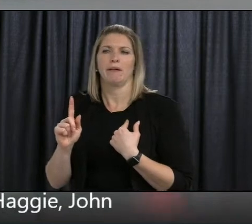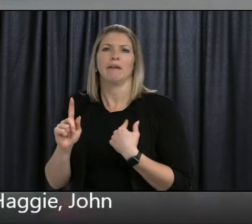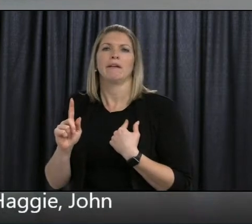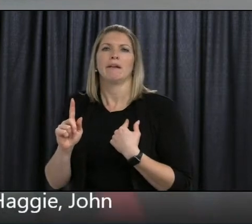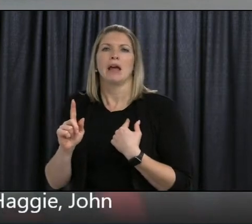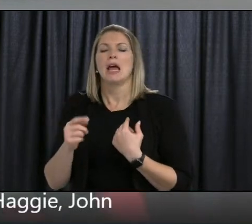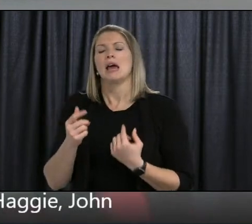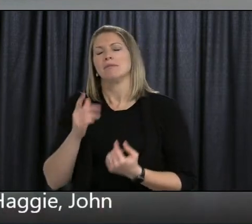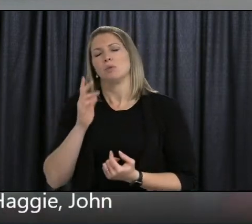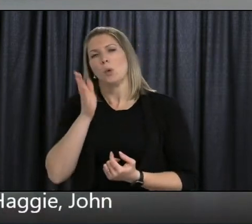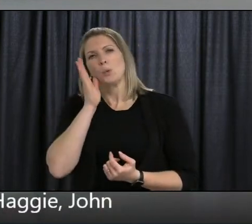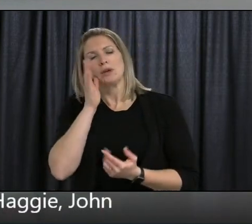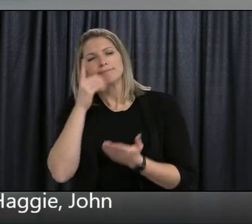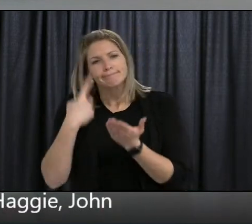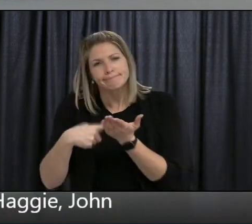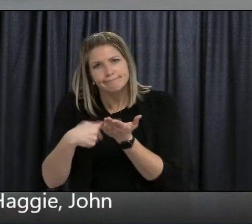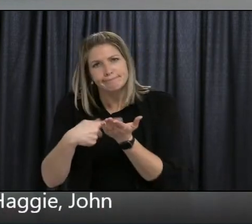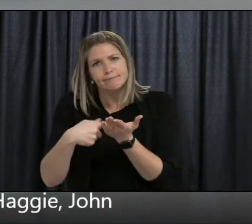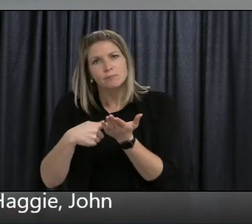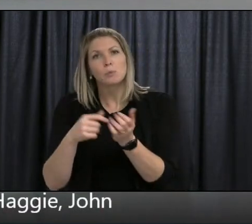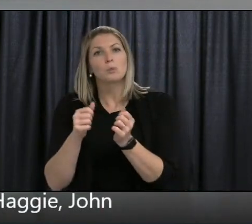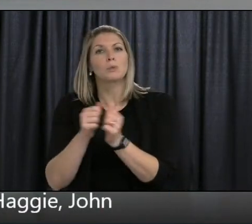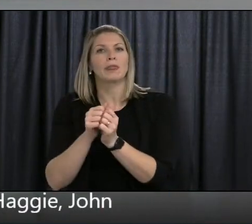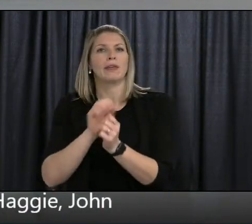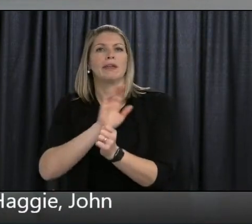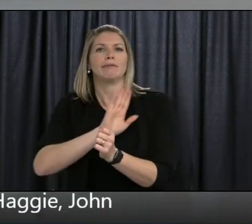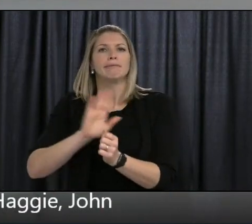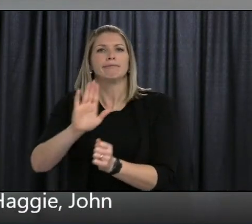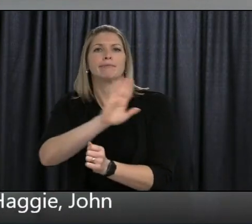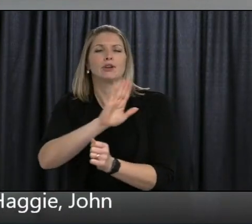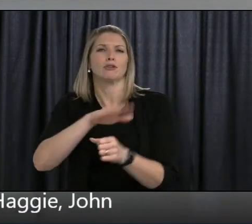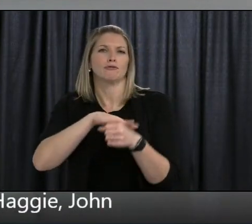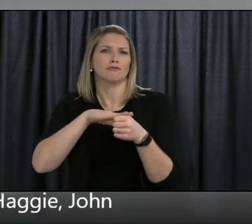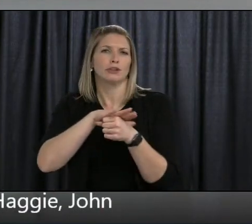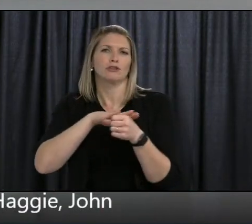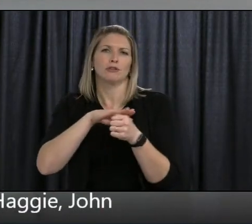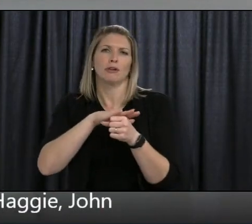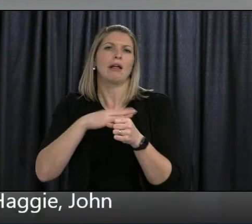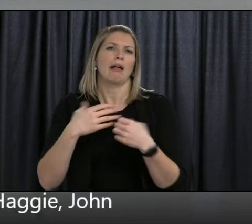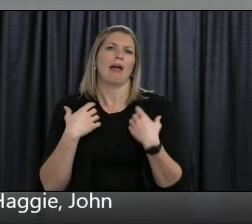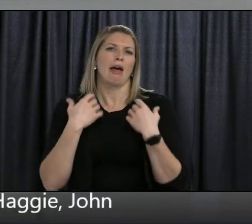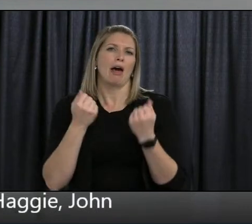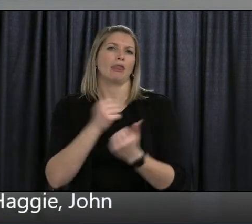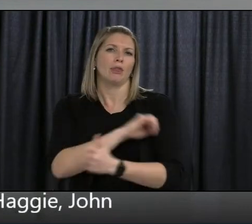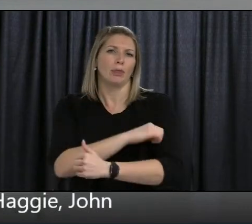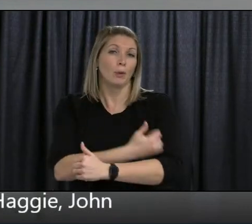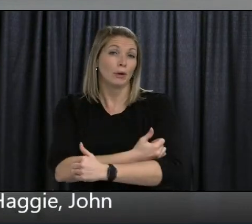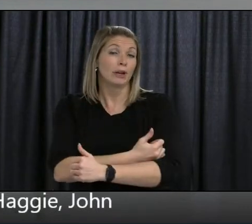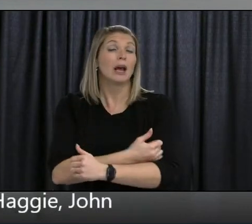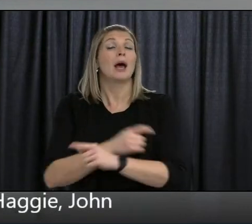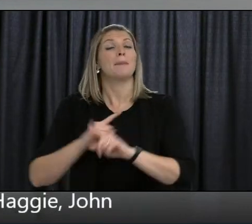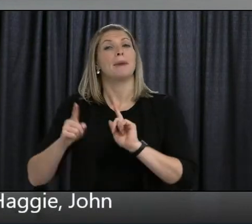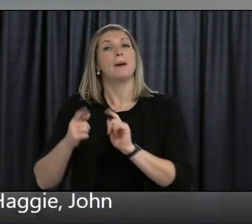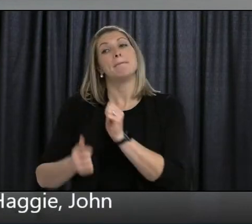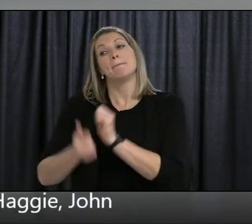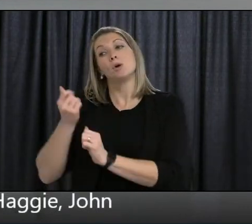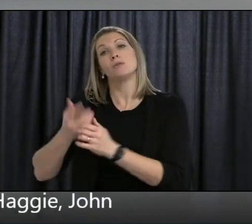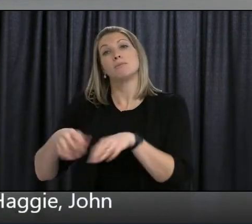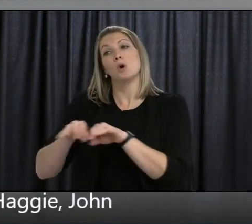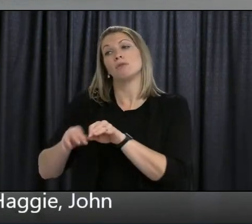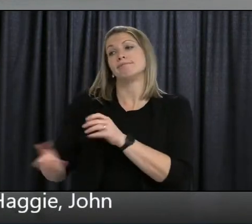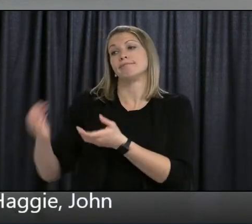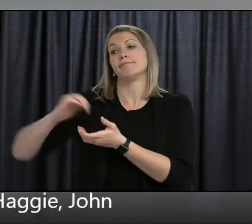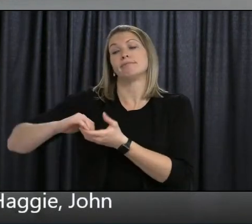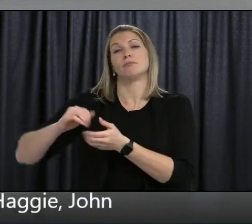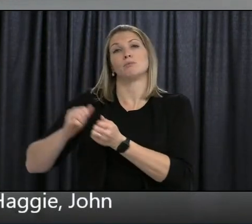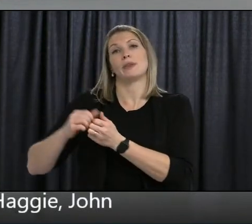directly through the regional health authorities, but also probably more properly through Minister Dempster and